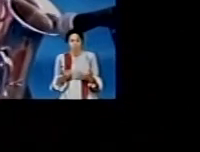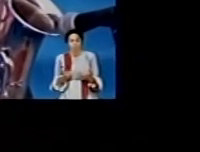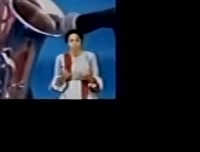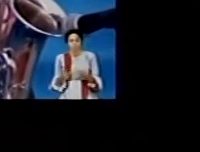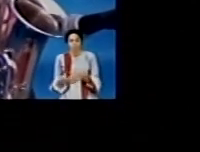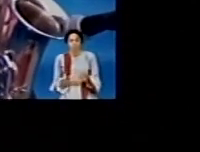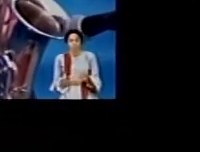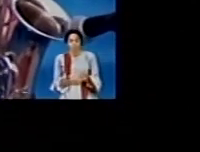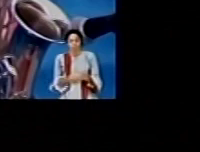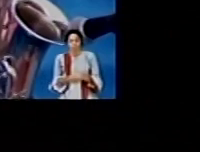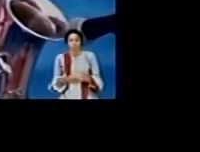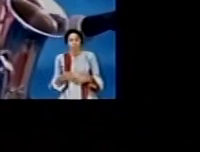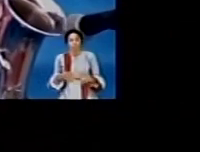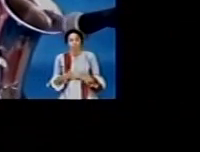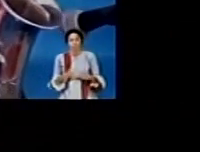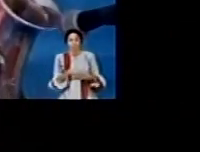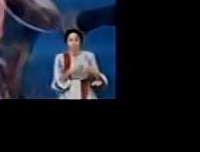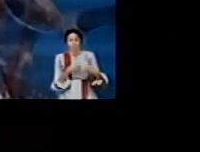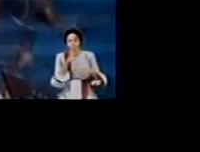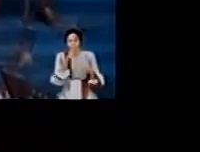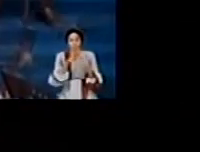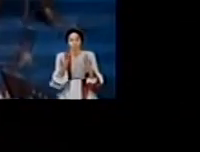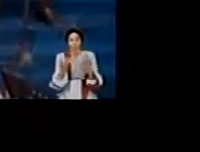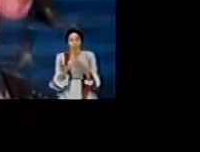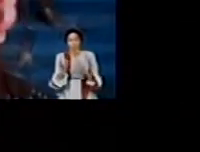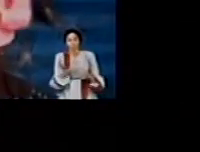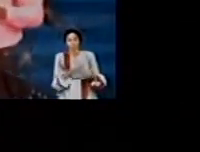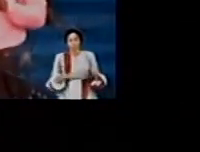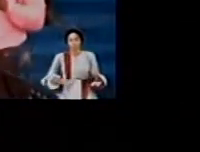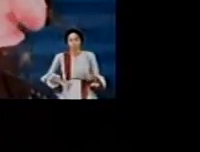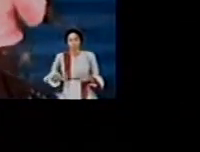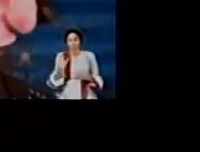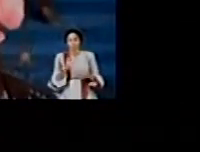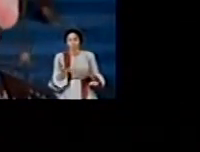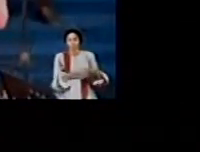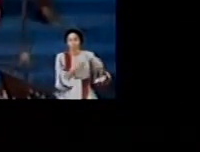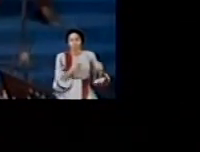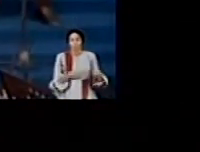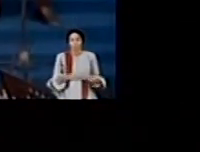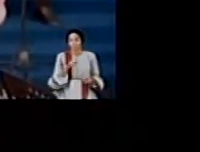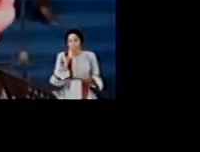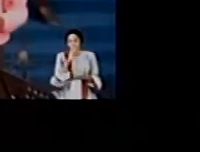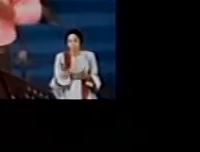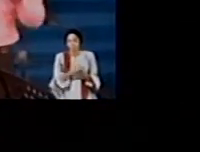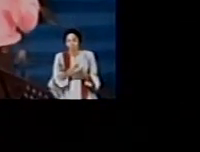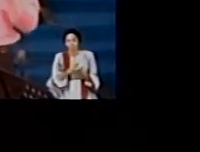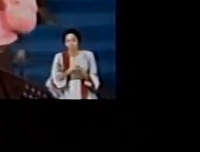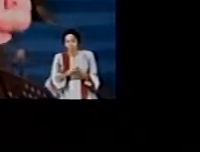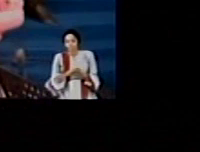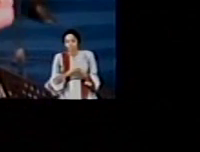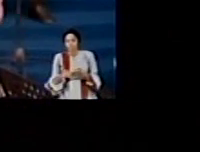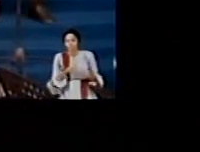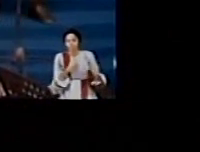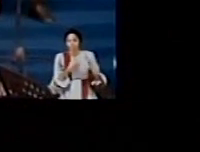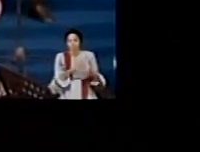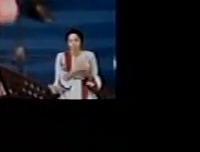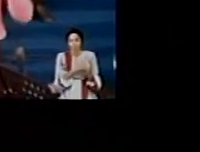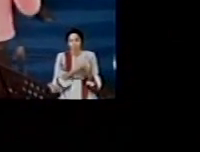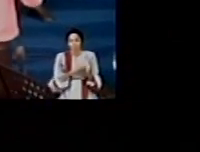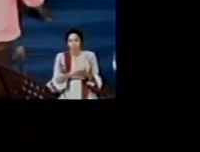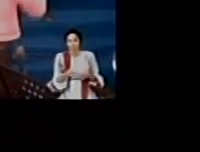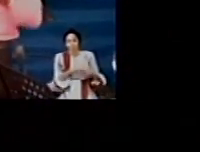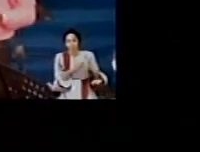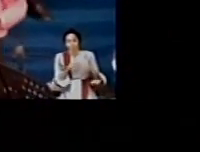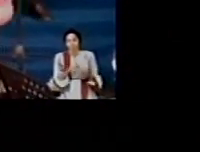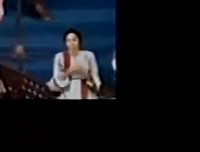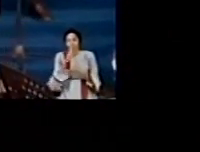Let your hearts be open to the Lord. A pure heart, a sanctified heart, a holy heart. That's what